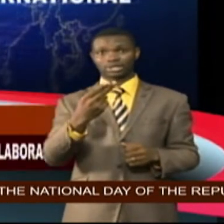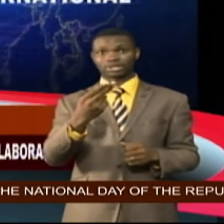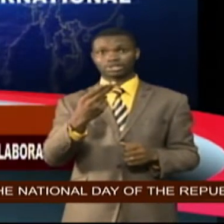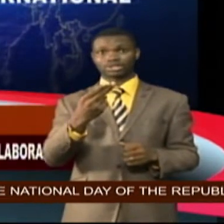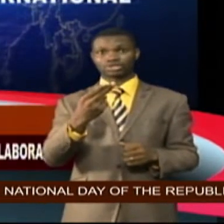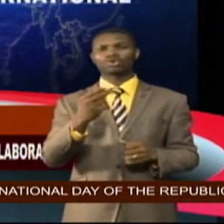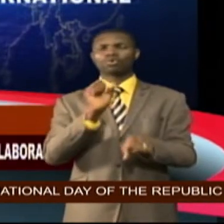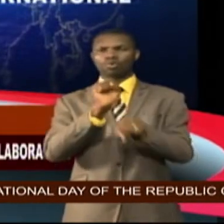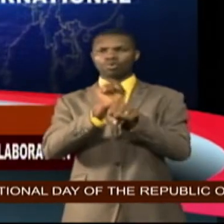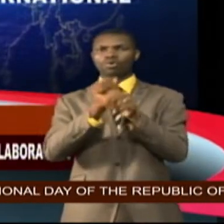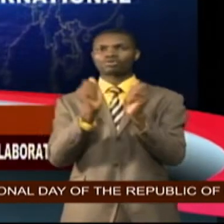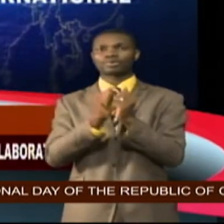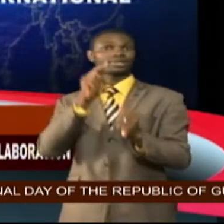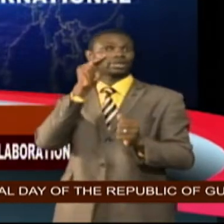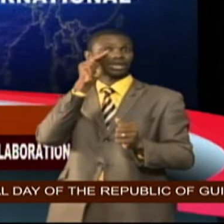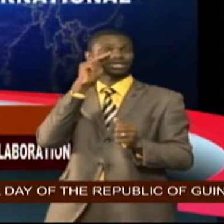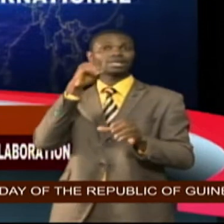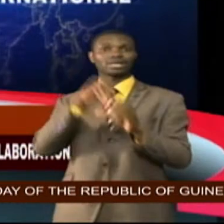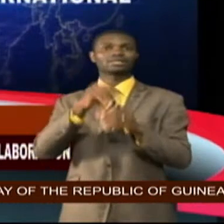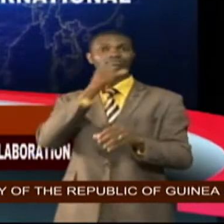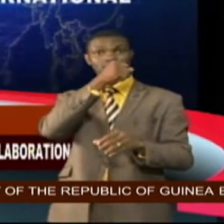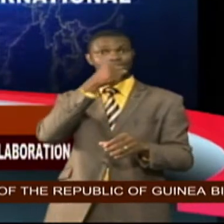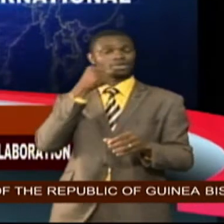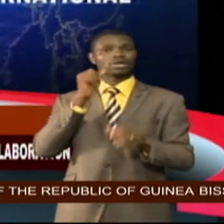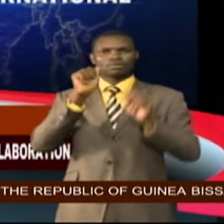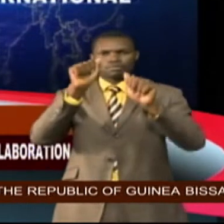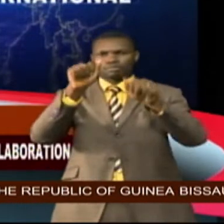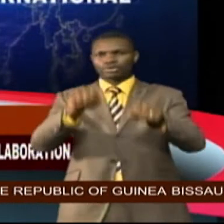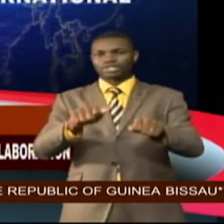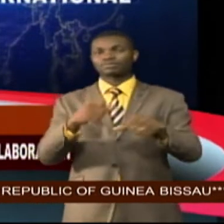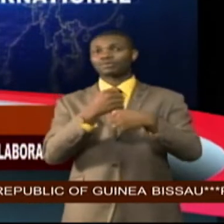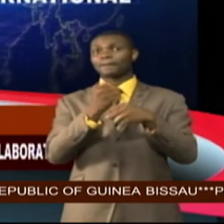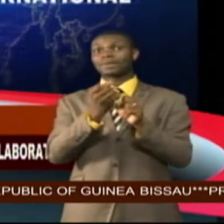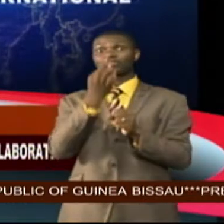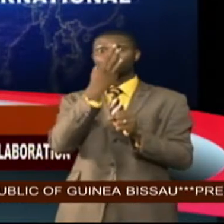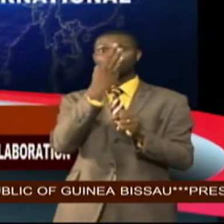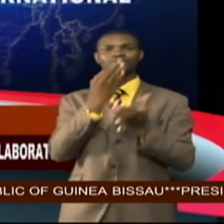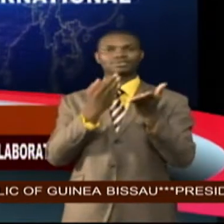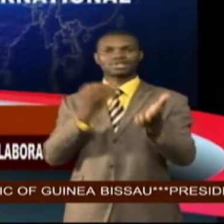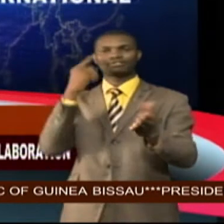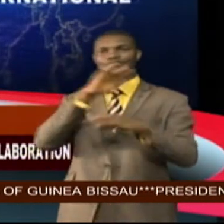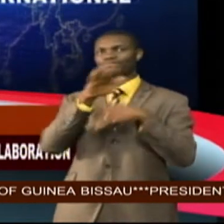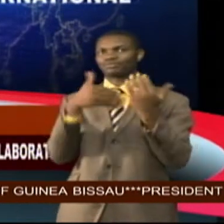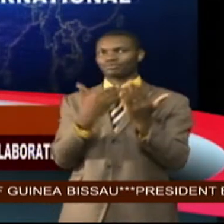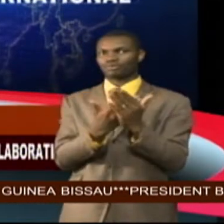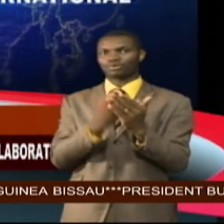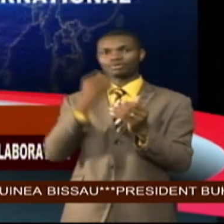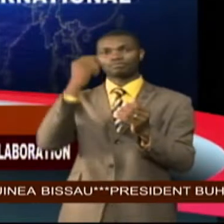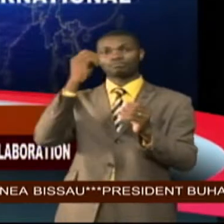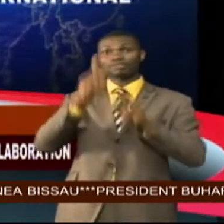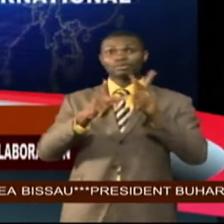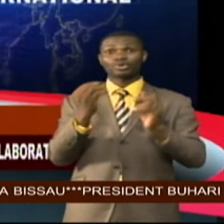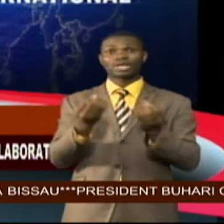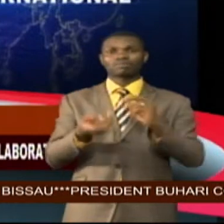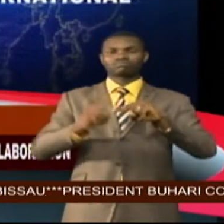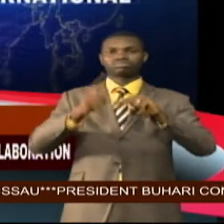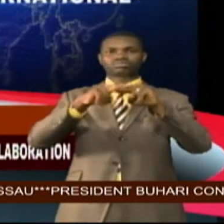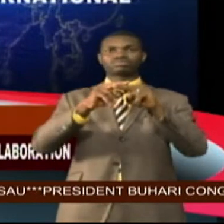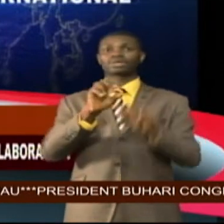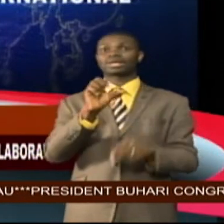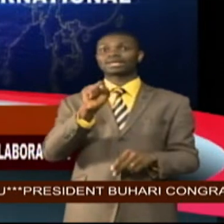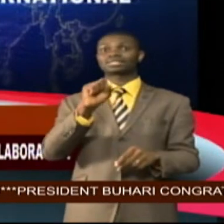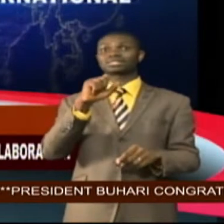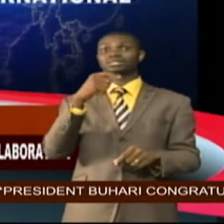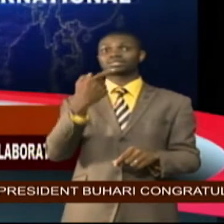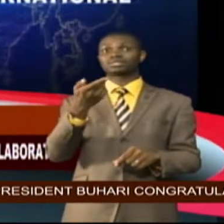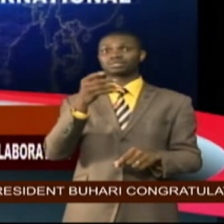agriculture towards attaining food sufficiency for their growing population. Secretary to the Government of the Federation, Boss Mustafa, stated this